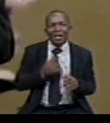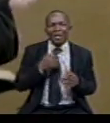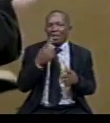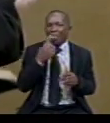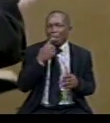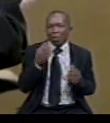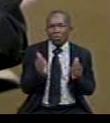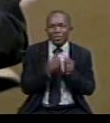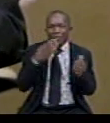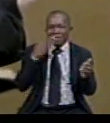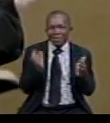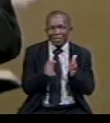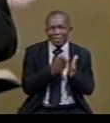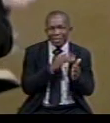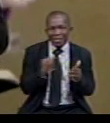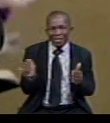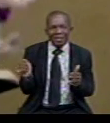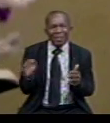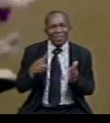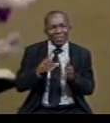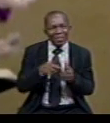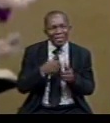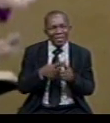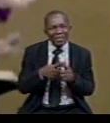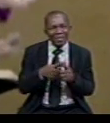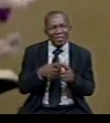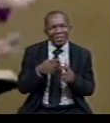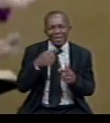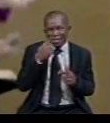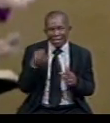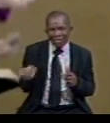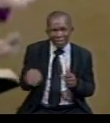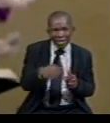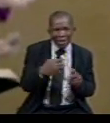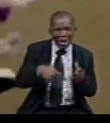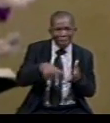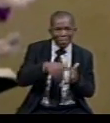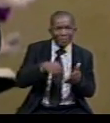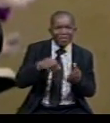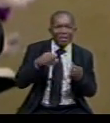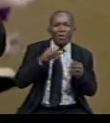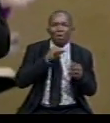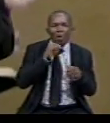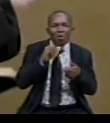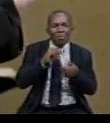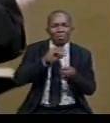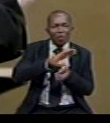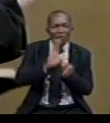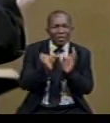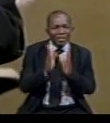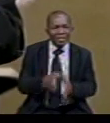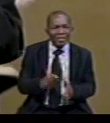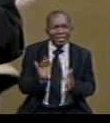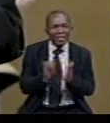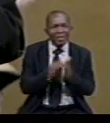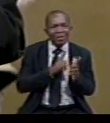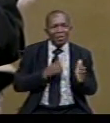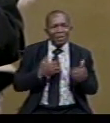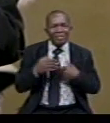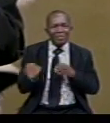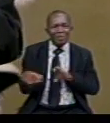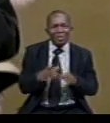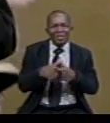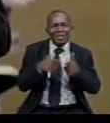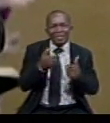tongues with singing. Then said they among the heathen, the Lord had done great